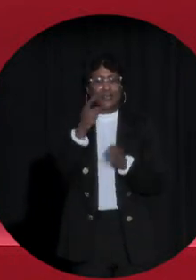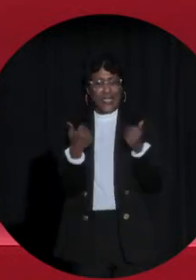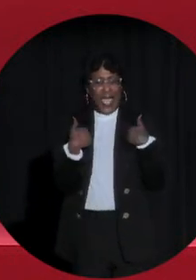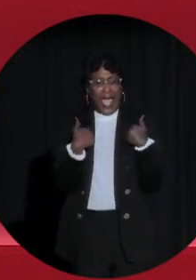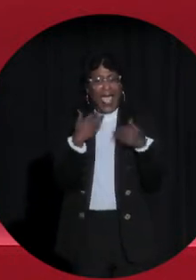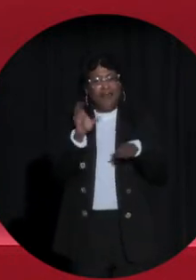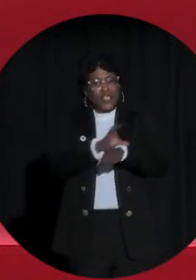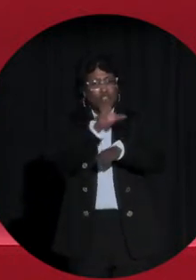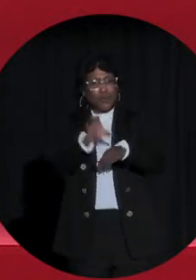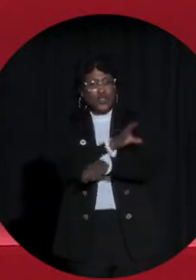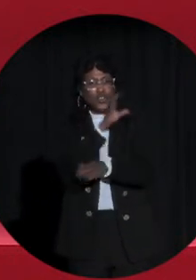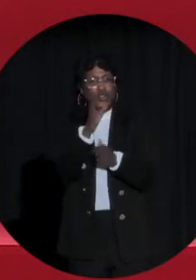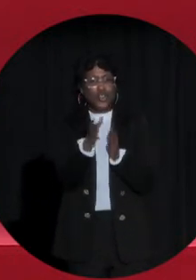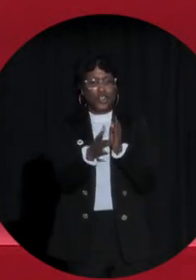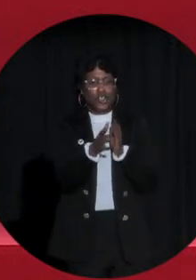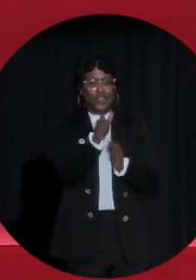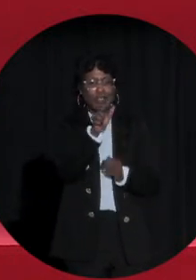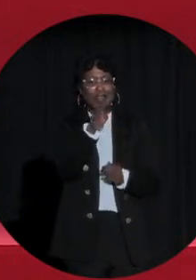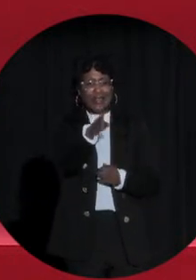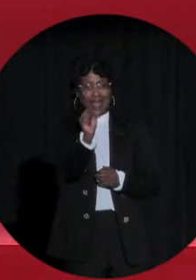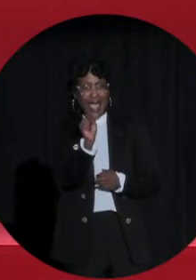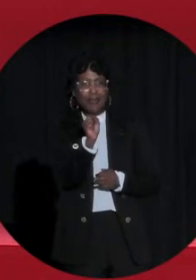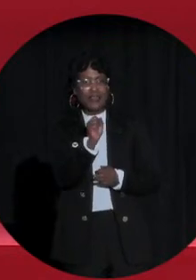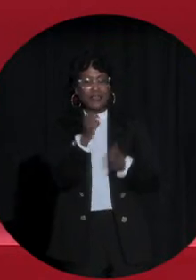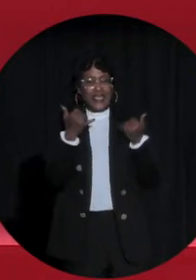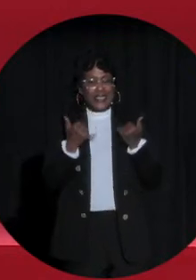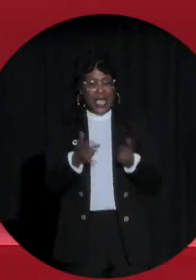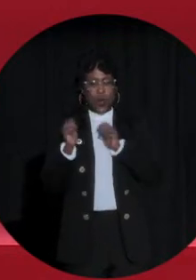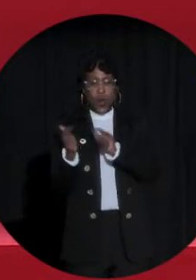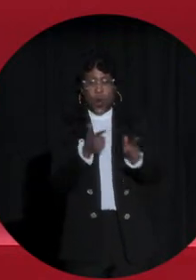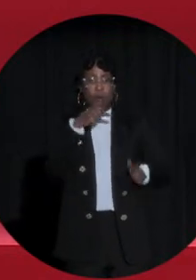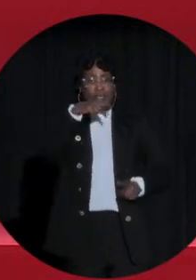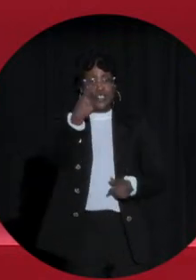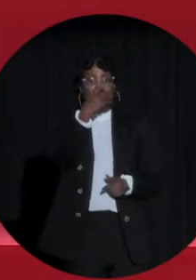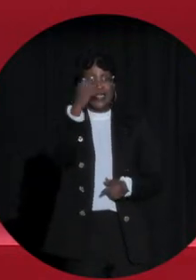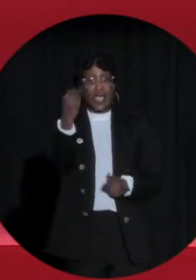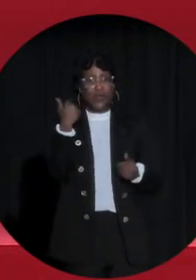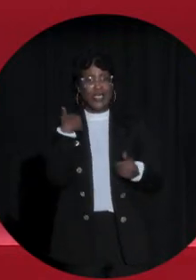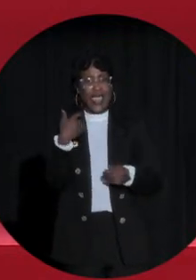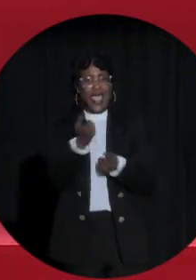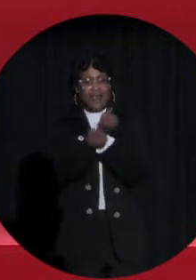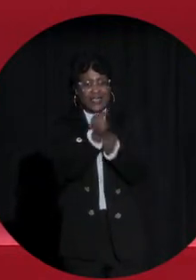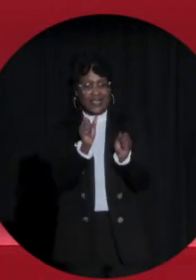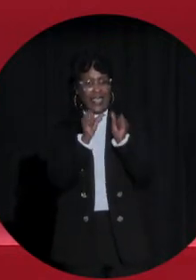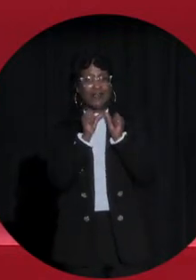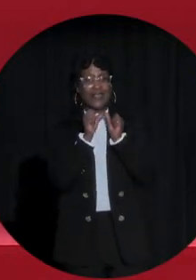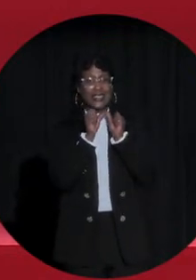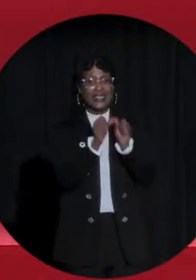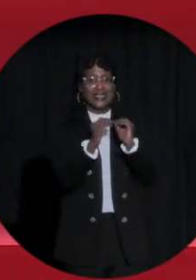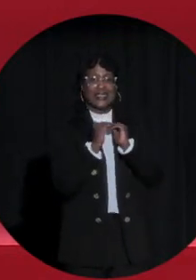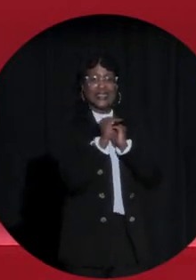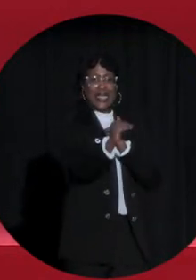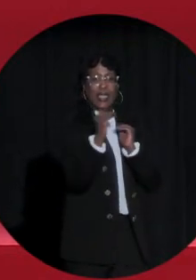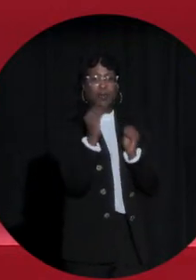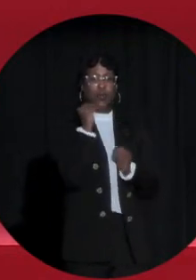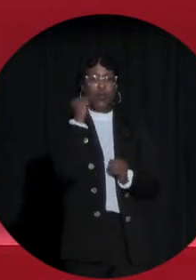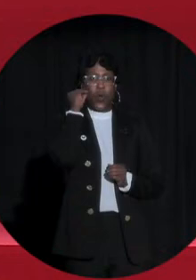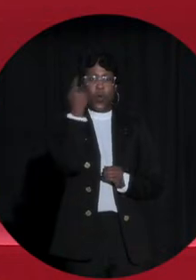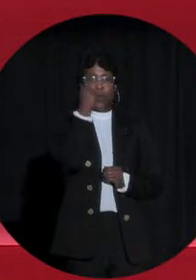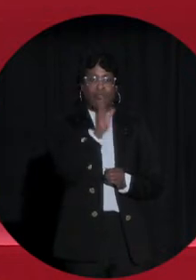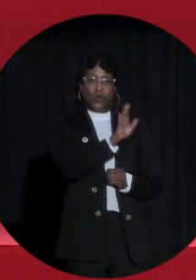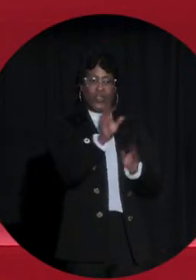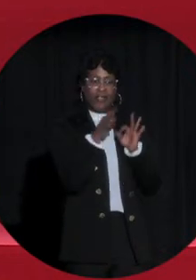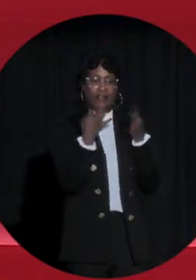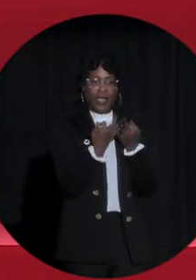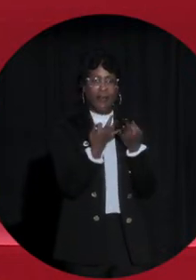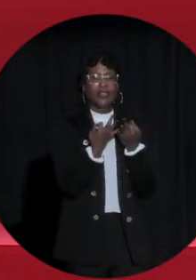from every walk of life has a safe and stable home for their family, where every one of us can easily reach a grocery